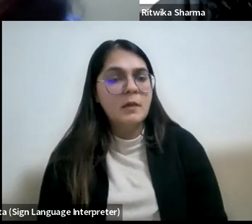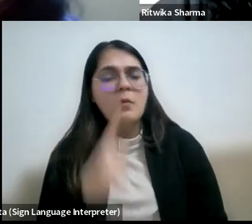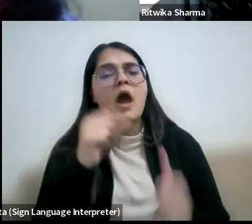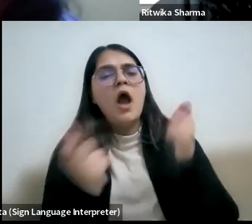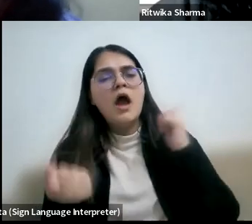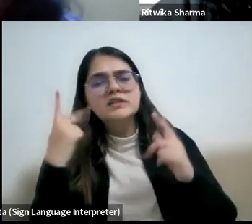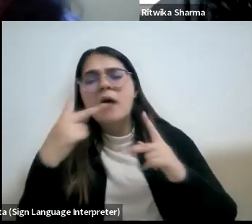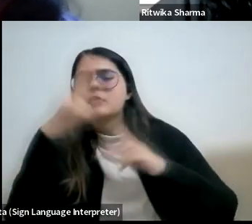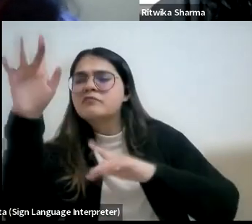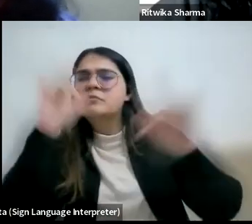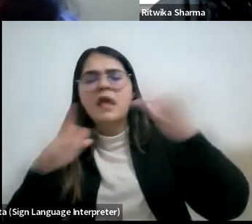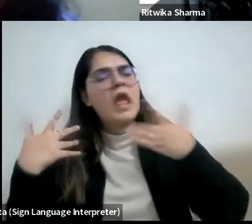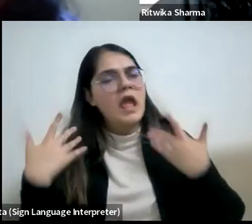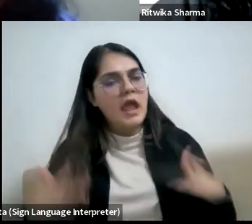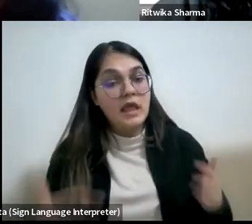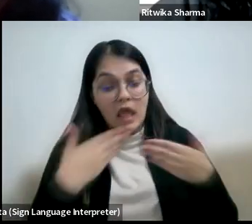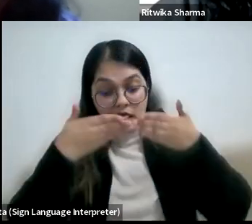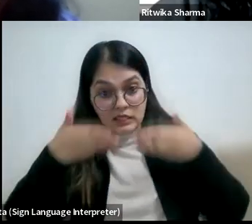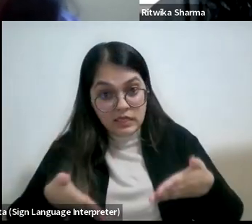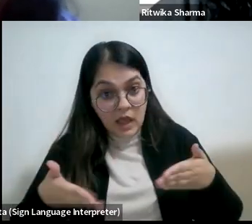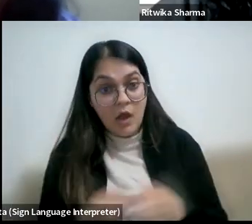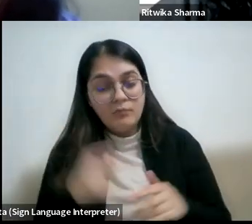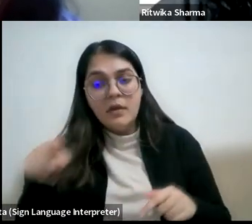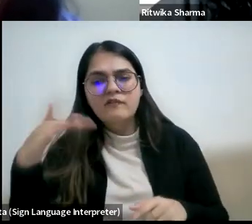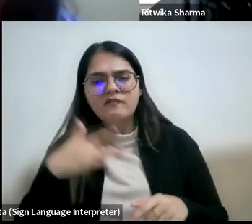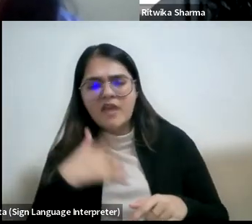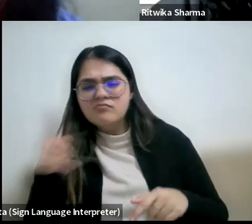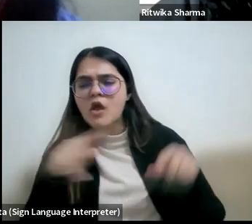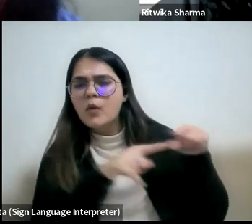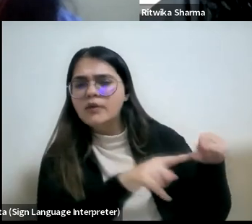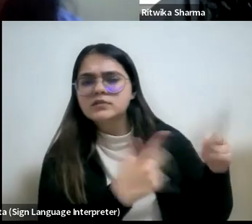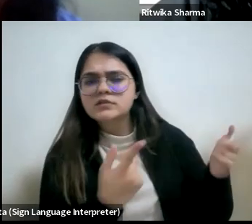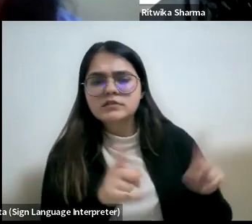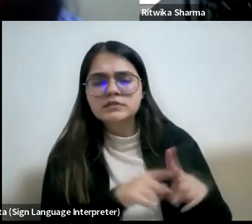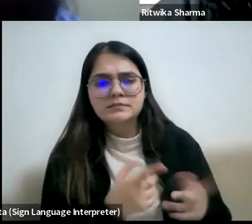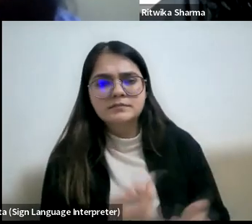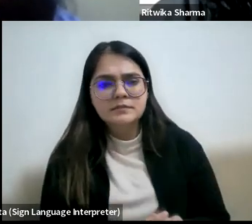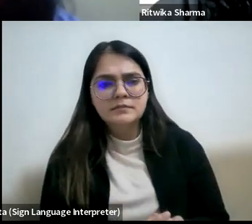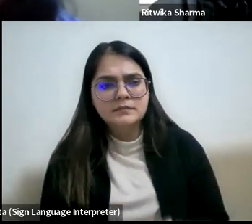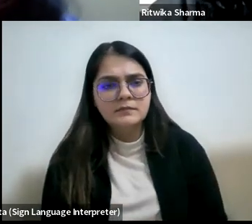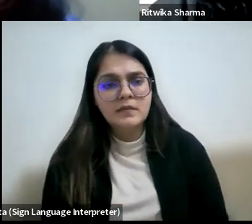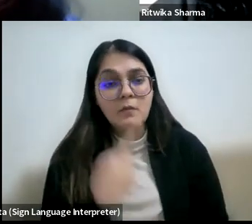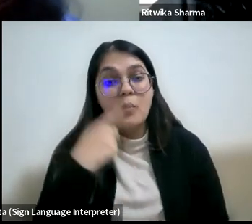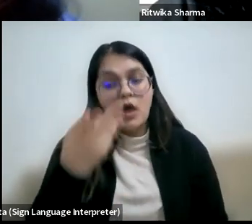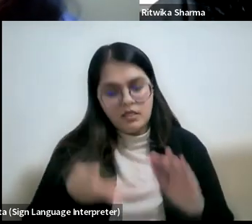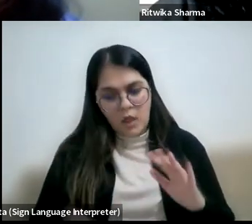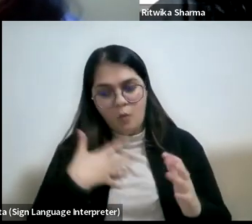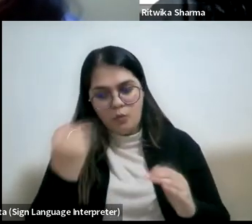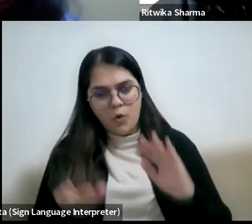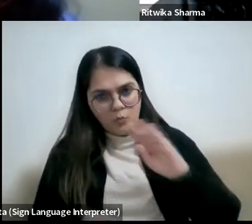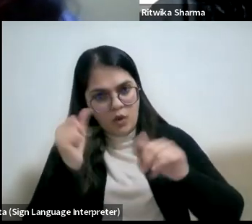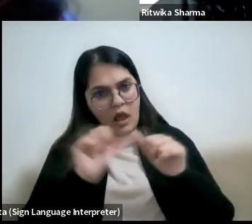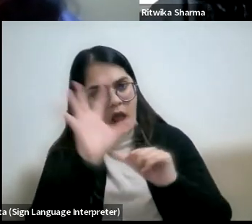the country. Now, the question is whether it is perhaps going to be more accessible to people in terms